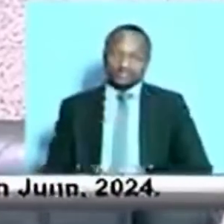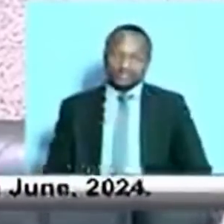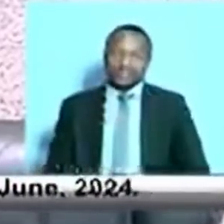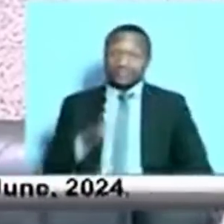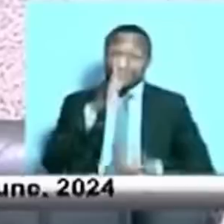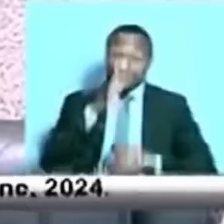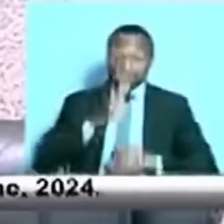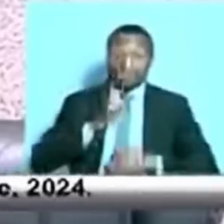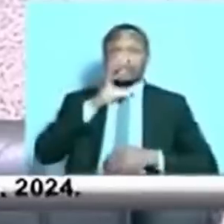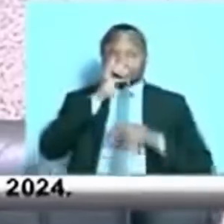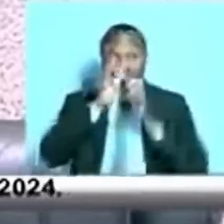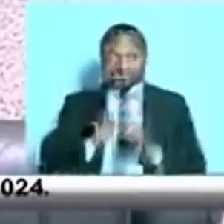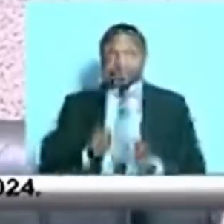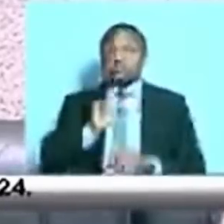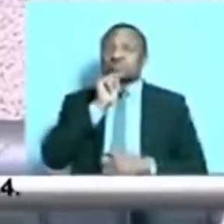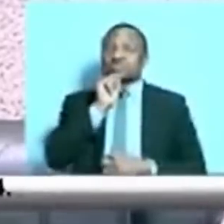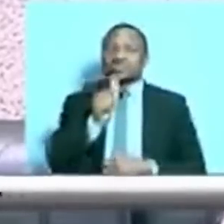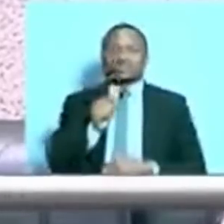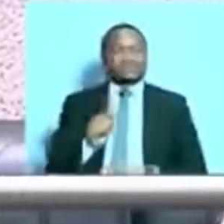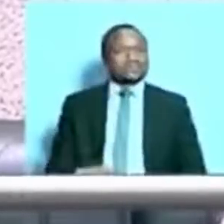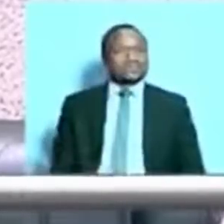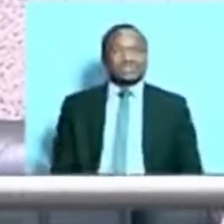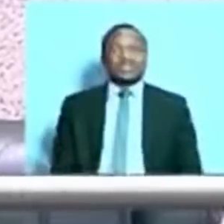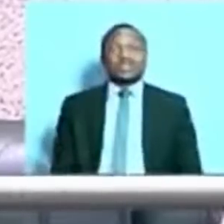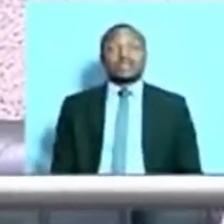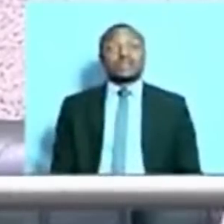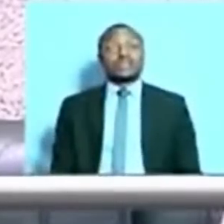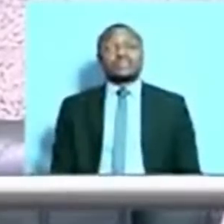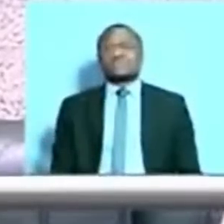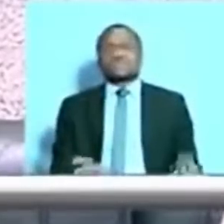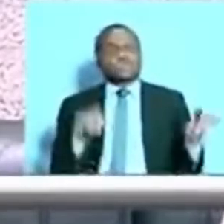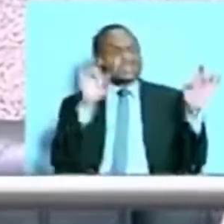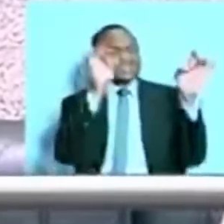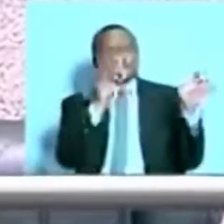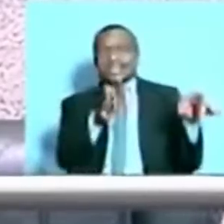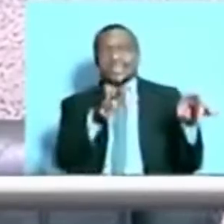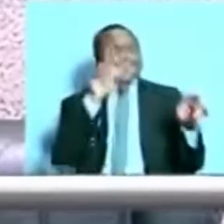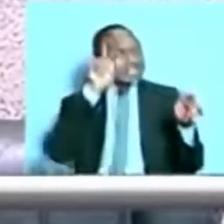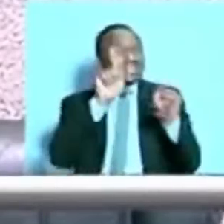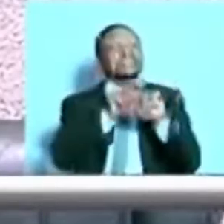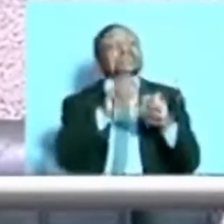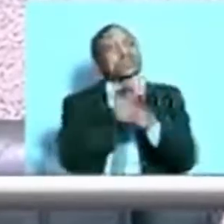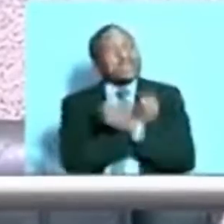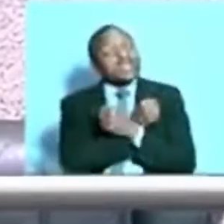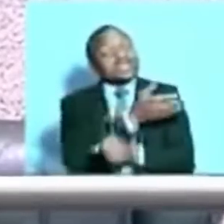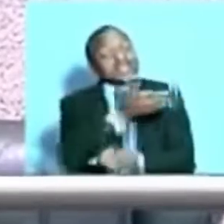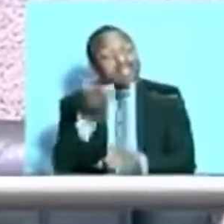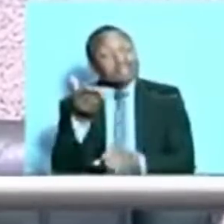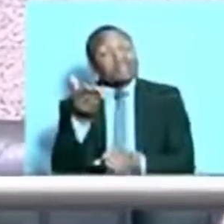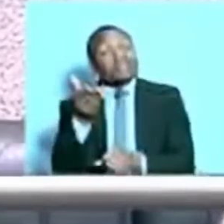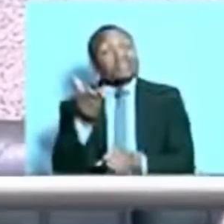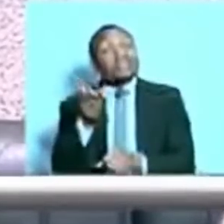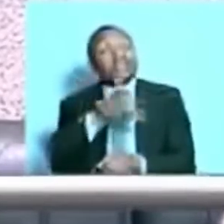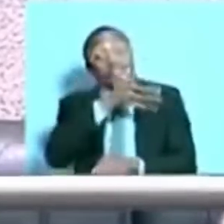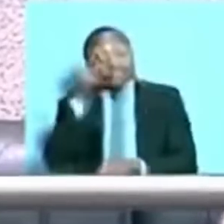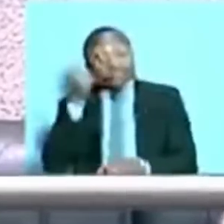Madam Speaker, we don't hate our brothers. We love them, and we get to them to say the best here is this way.